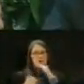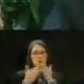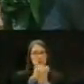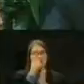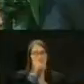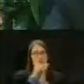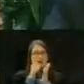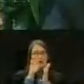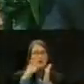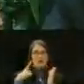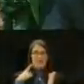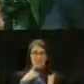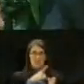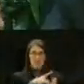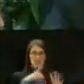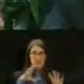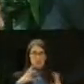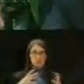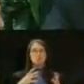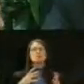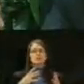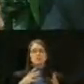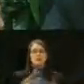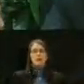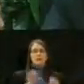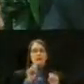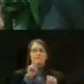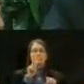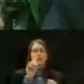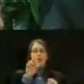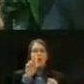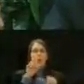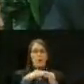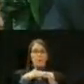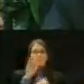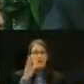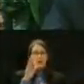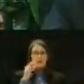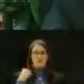more members of a legislative body and not necessarily a quorum,